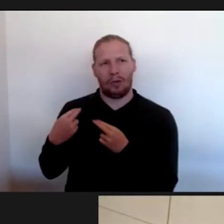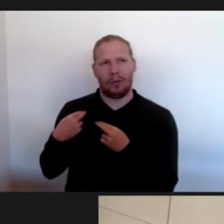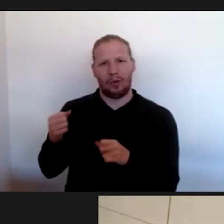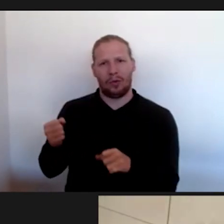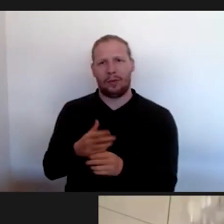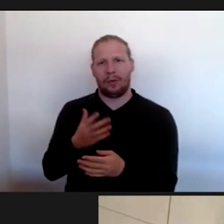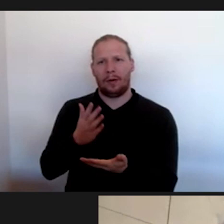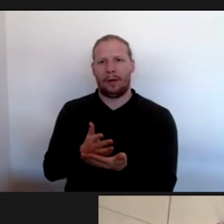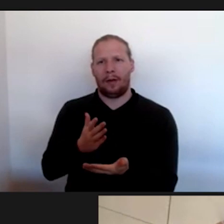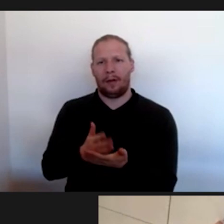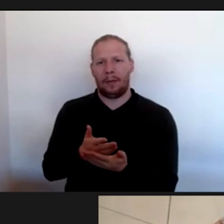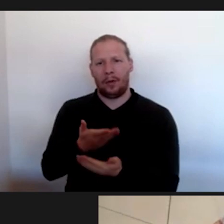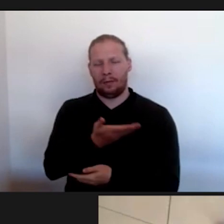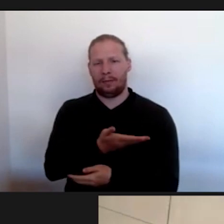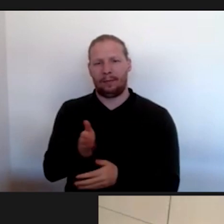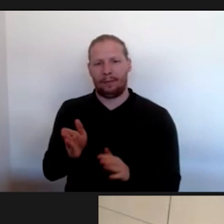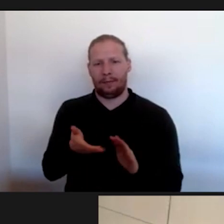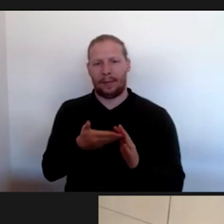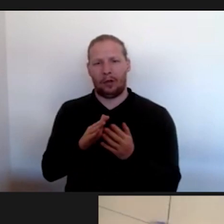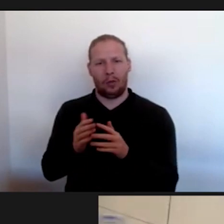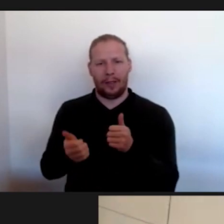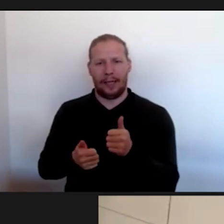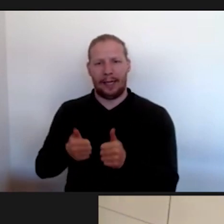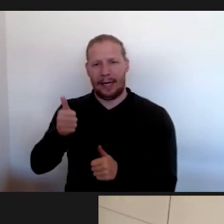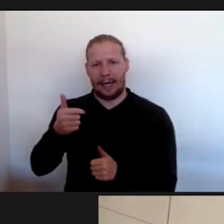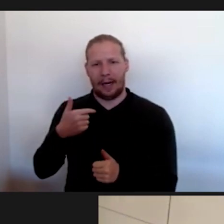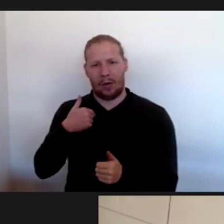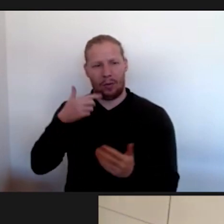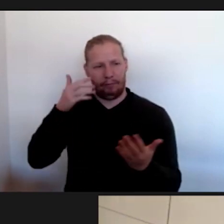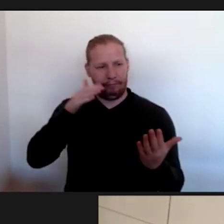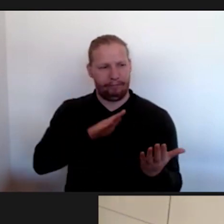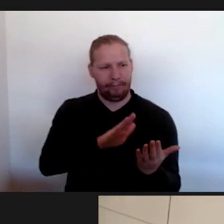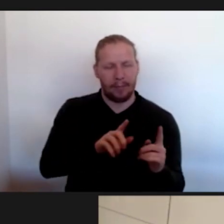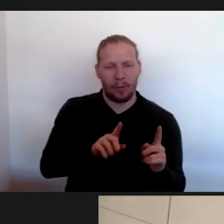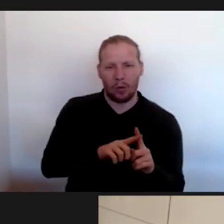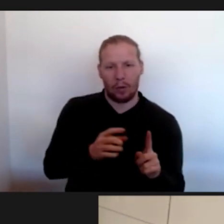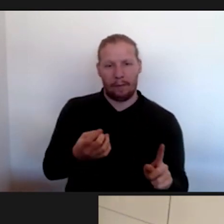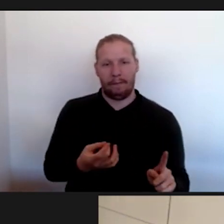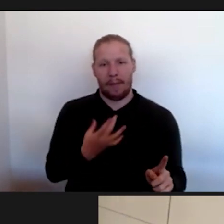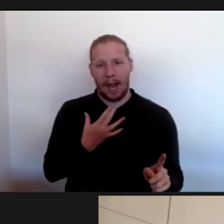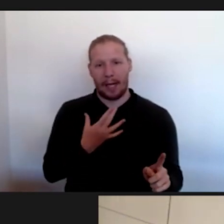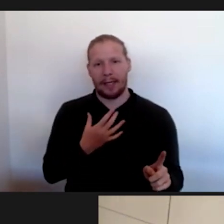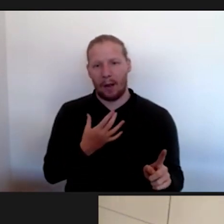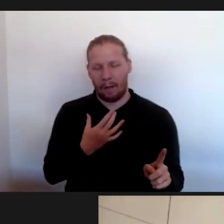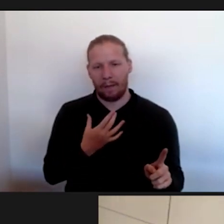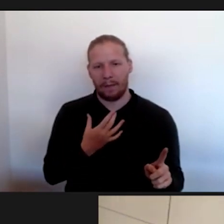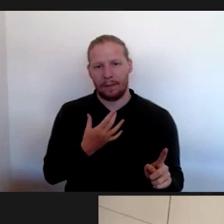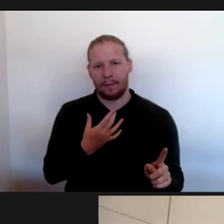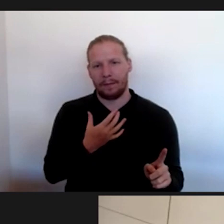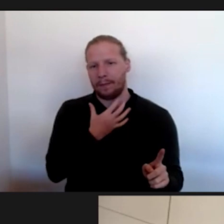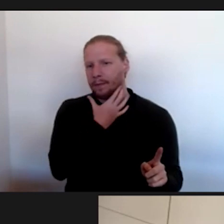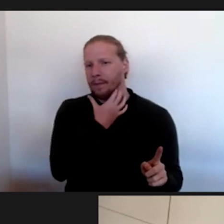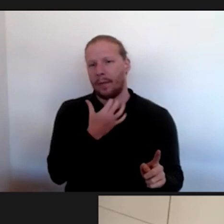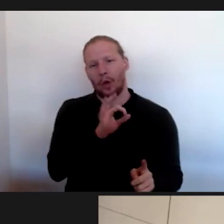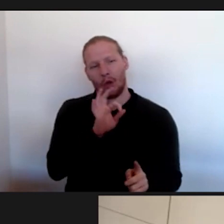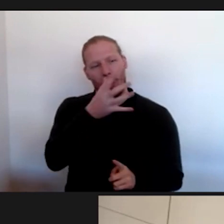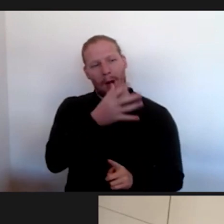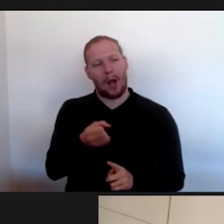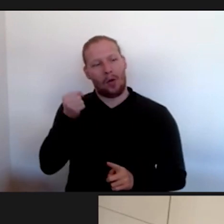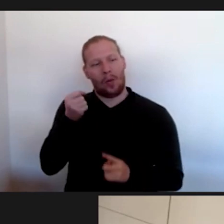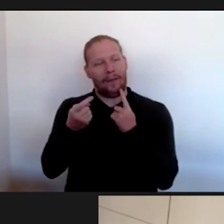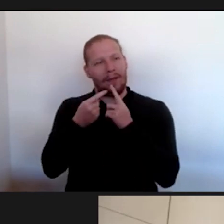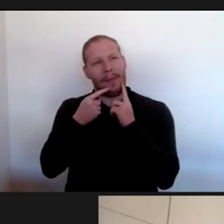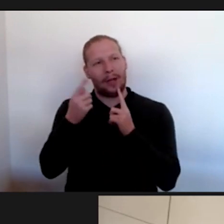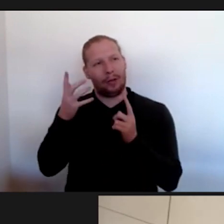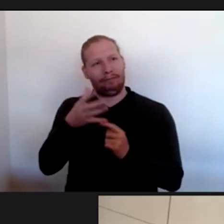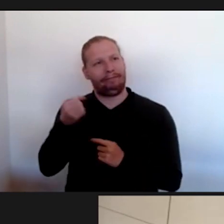that this community leader that we are approaching, I'm also speaking about myself, do not act as a gatekeeper